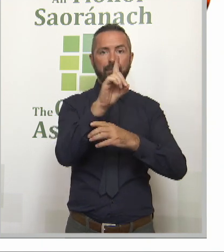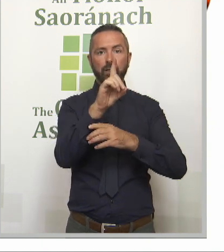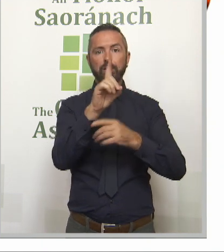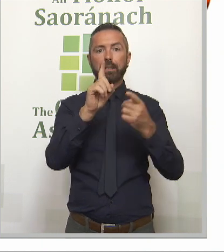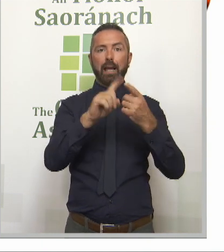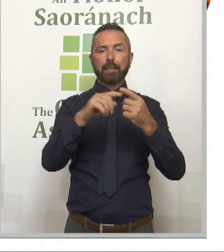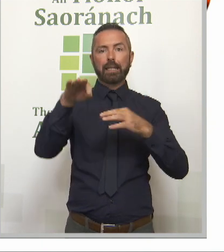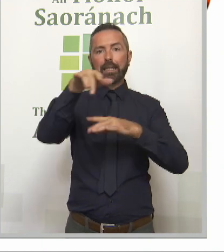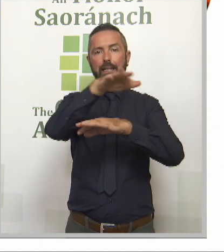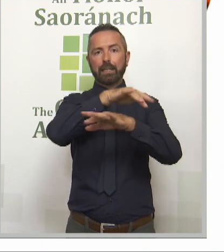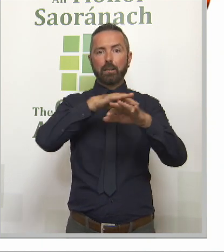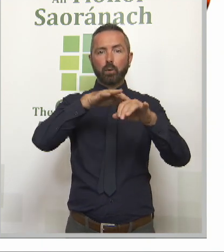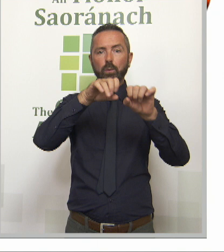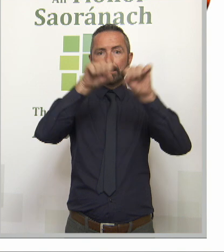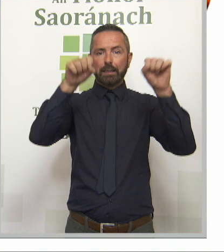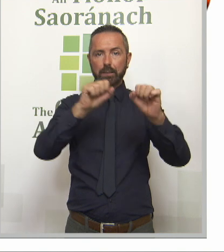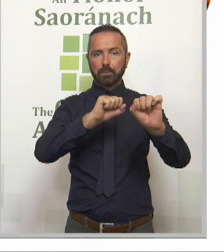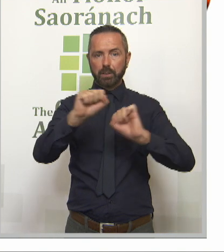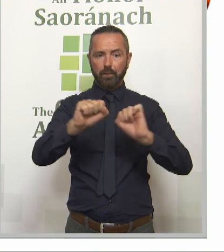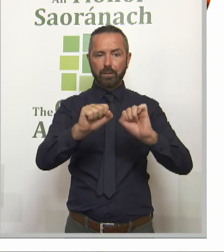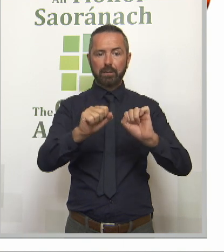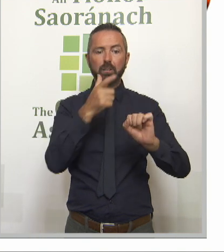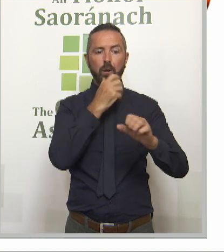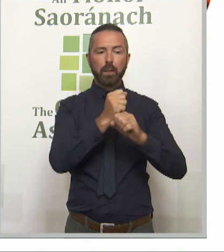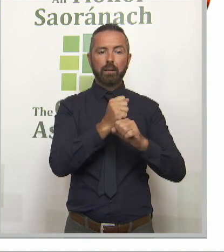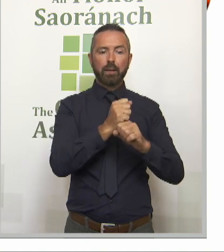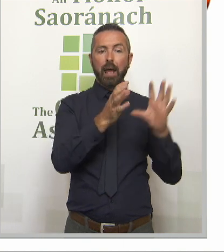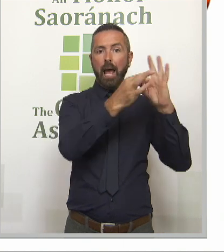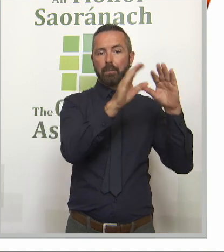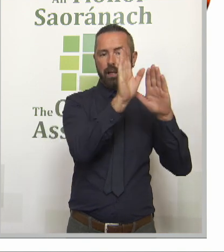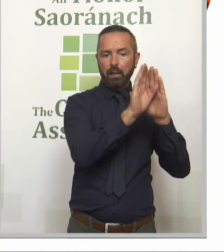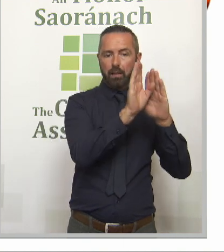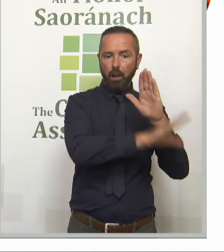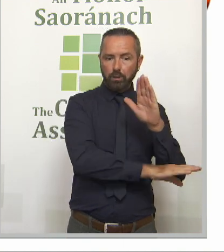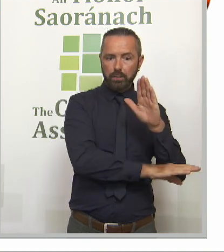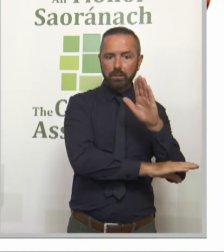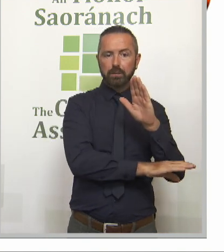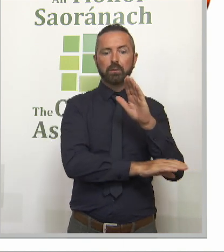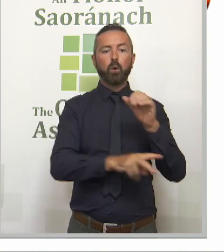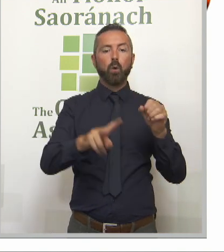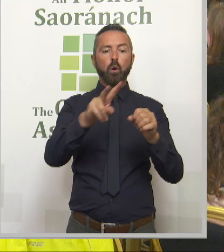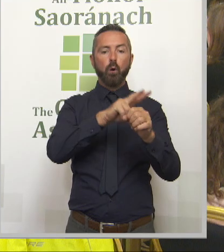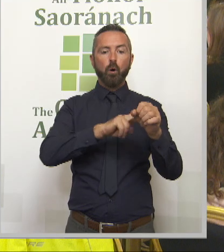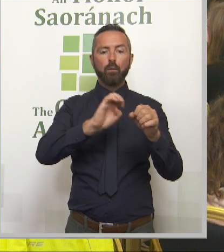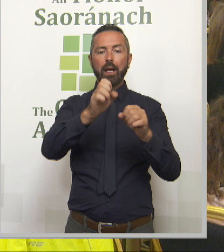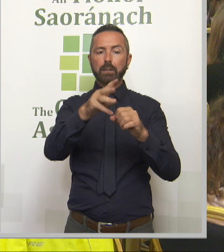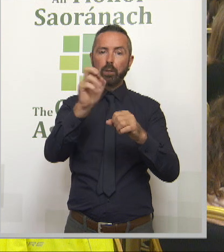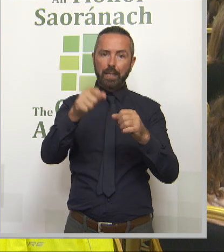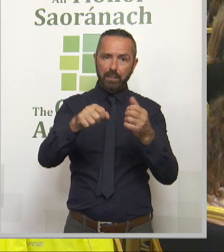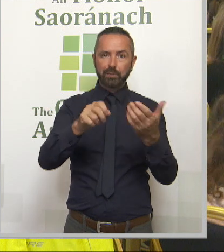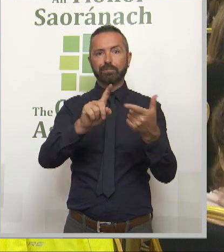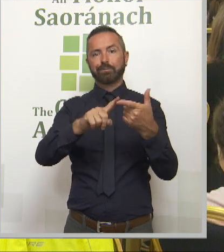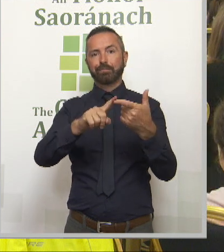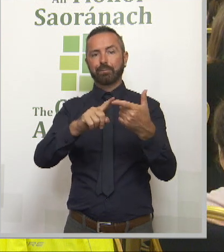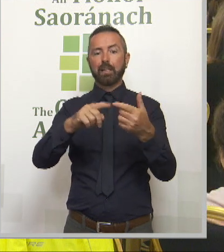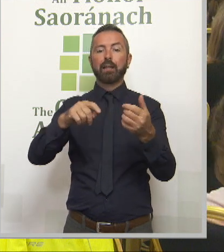Services, would identify habitat loss, overexploitation, pollution, invasive species, and climate change as the